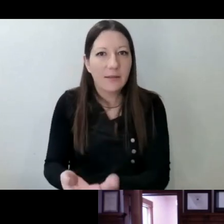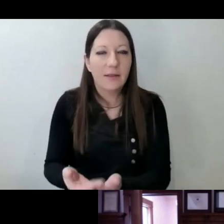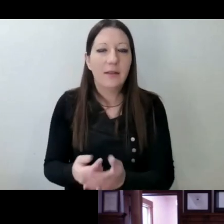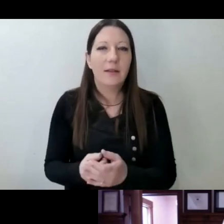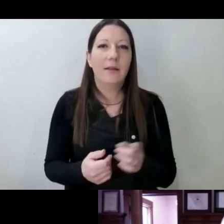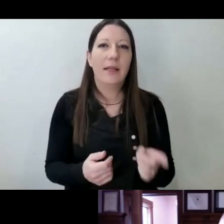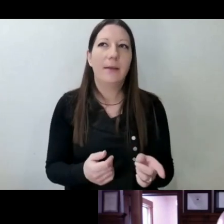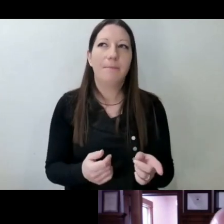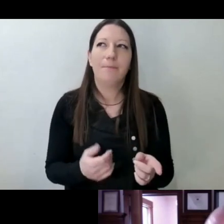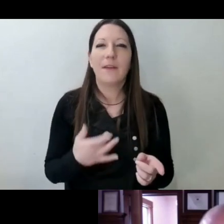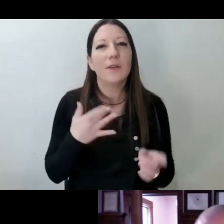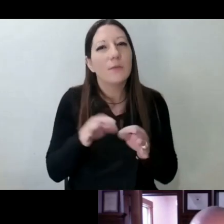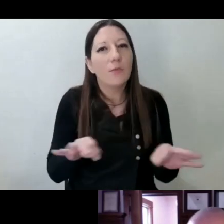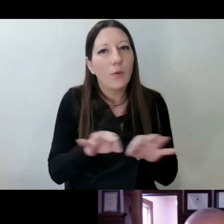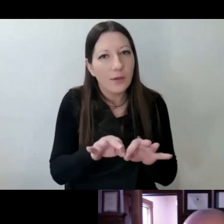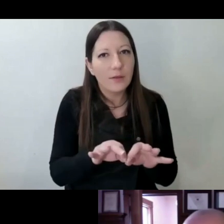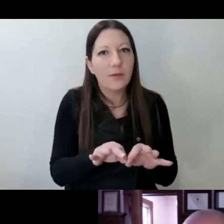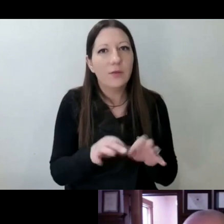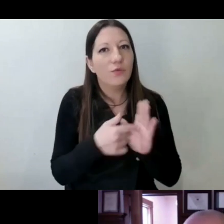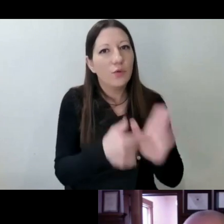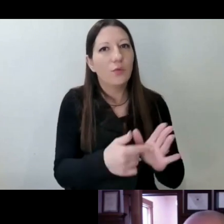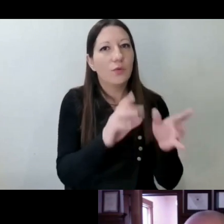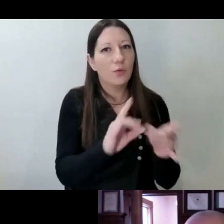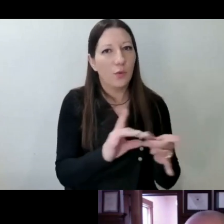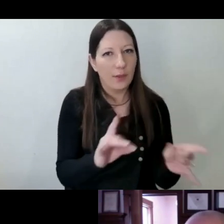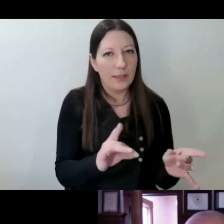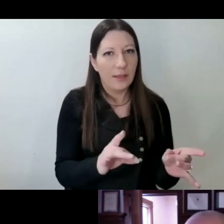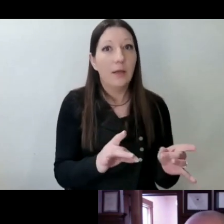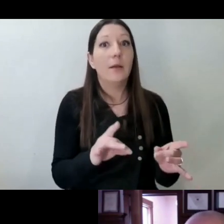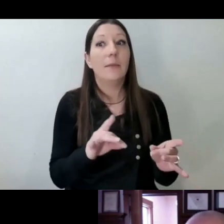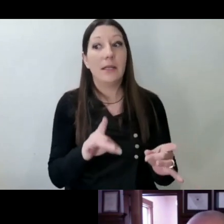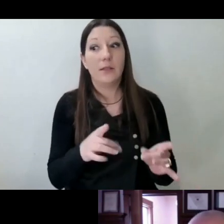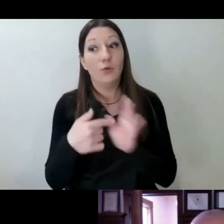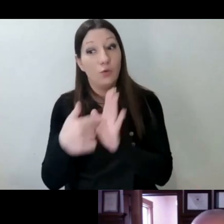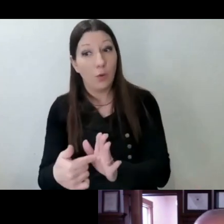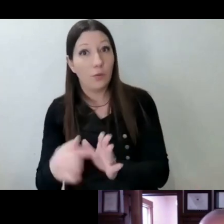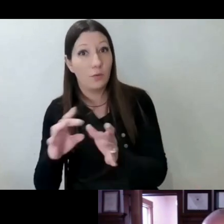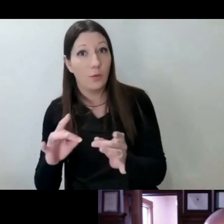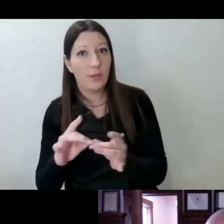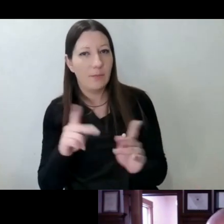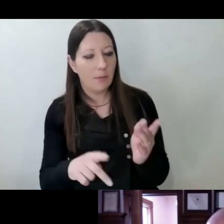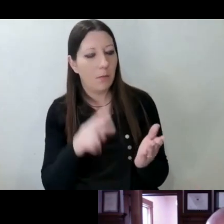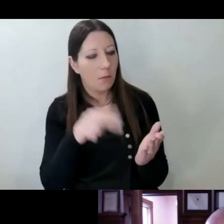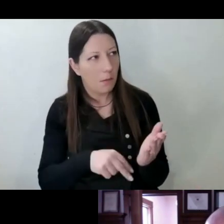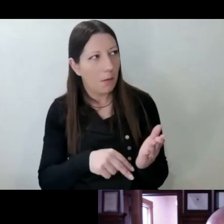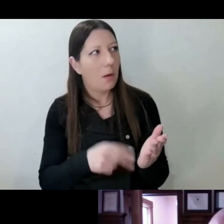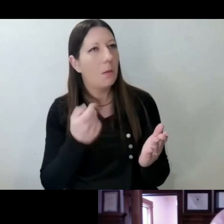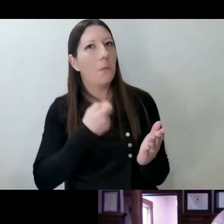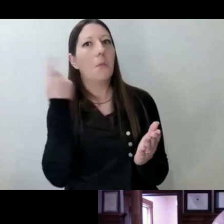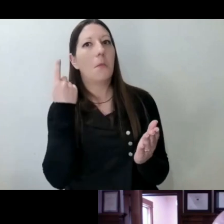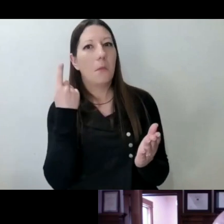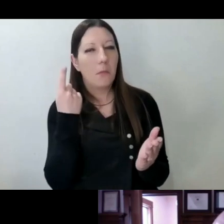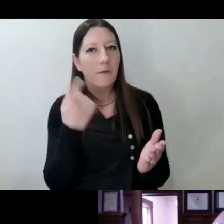something that they can see and experience in front of them, I think that has a big impact on the reach of the project as well as the audiences